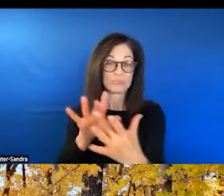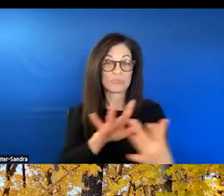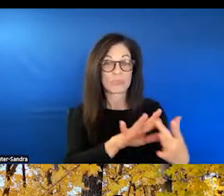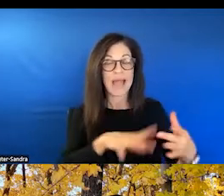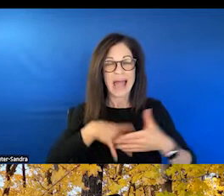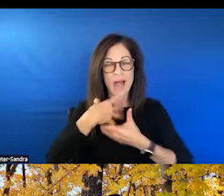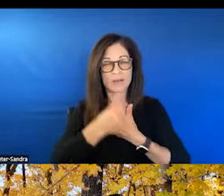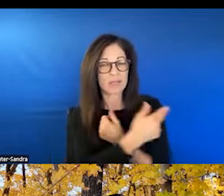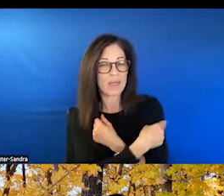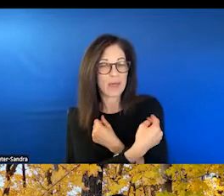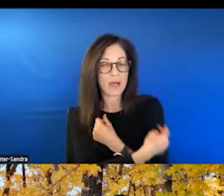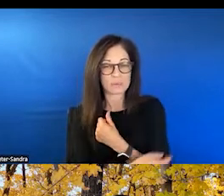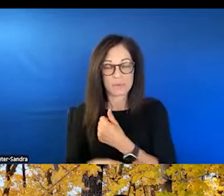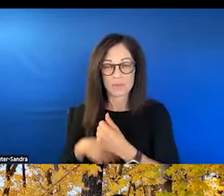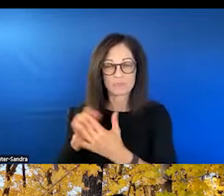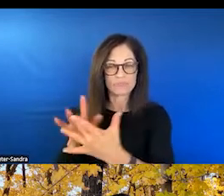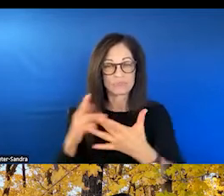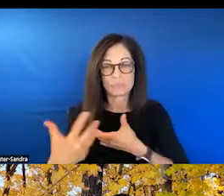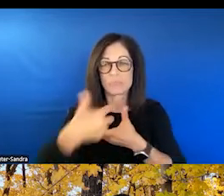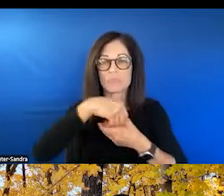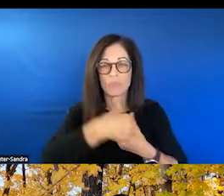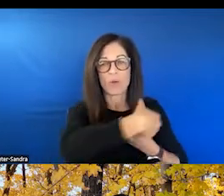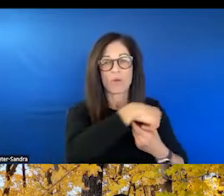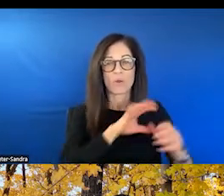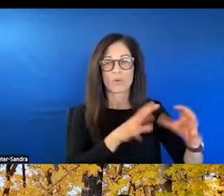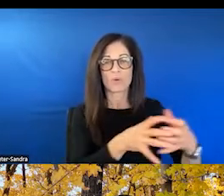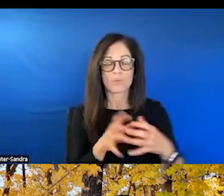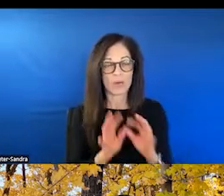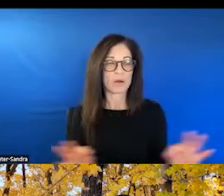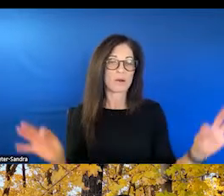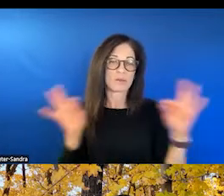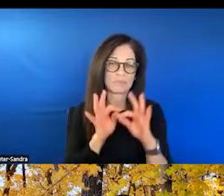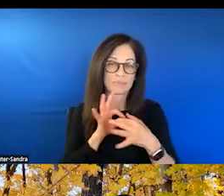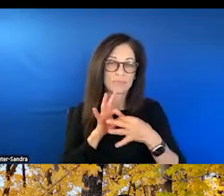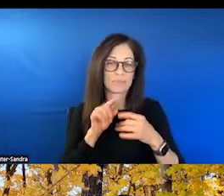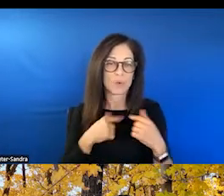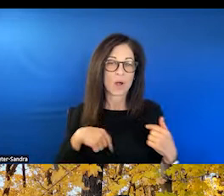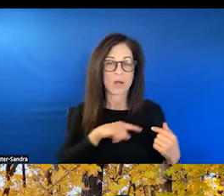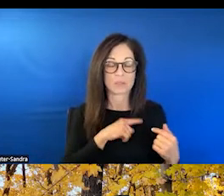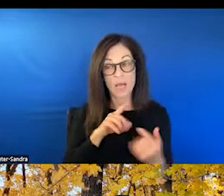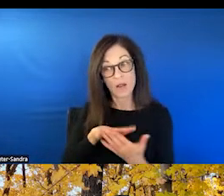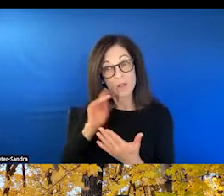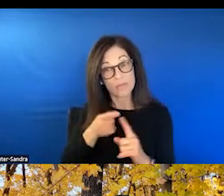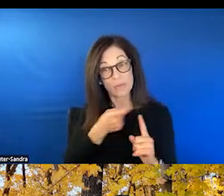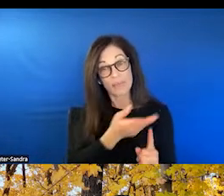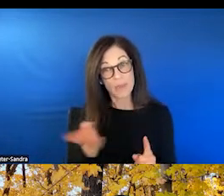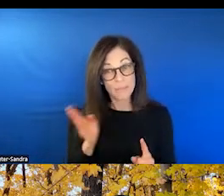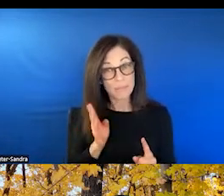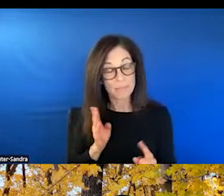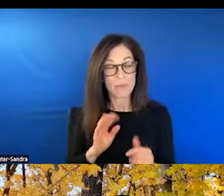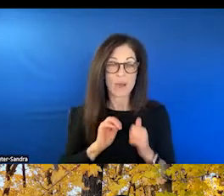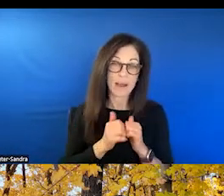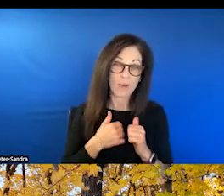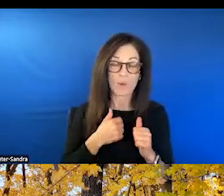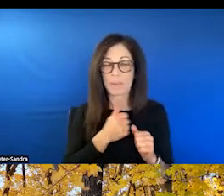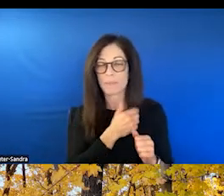and engage groups out there that are relevant and important to us, and to learn from them about how we can